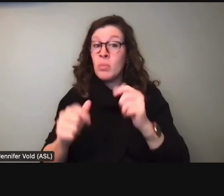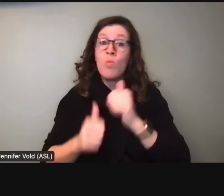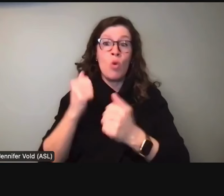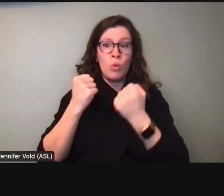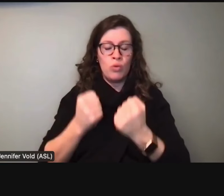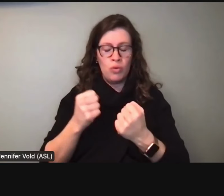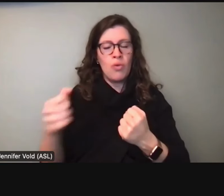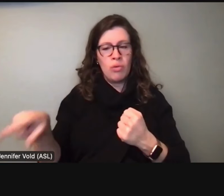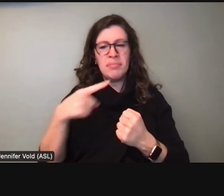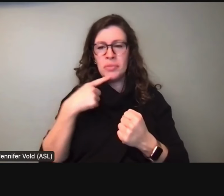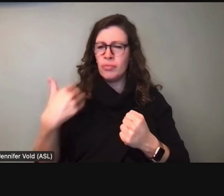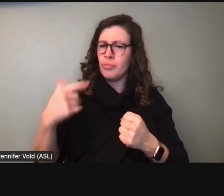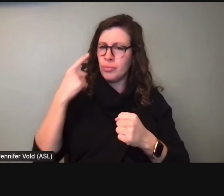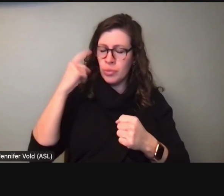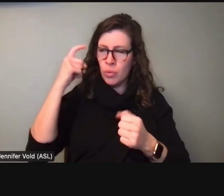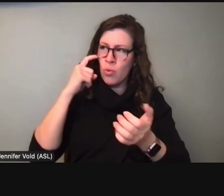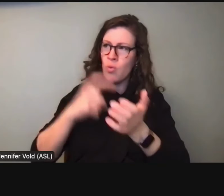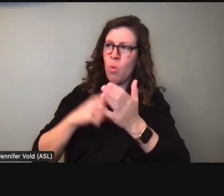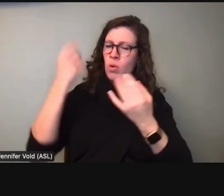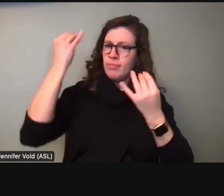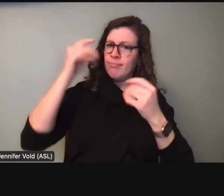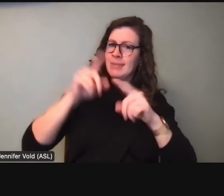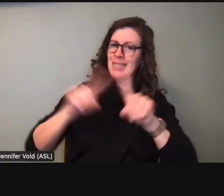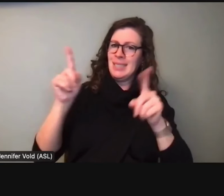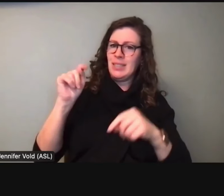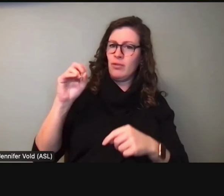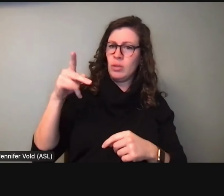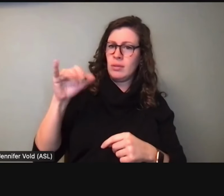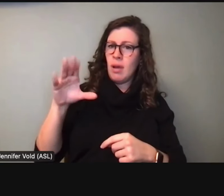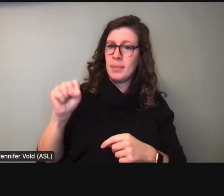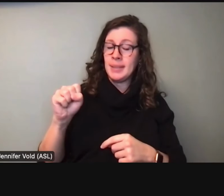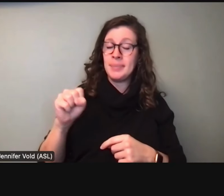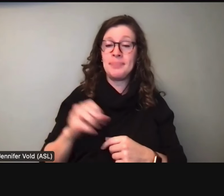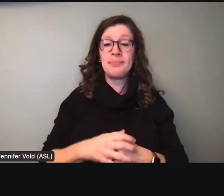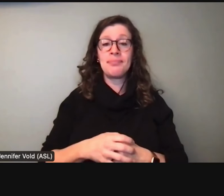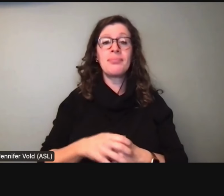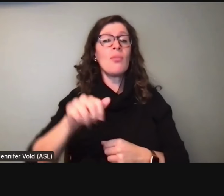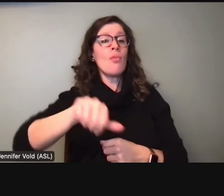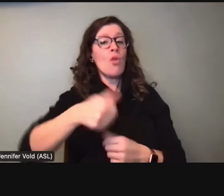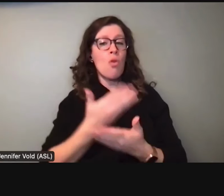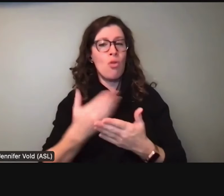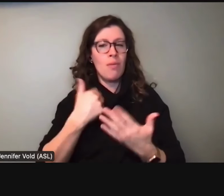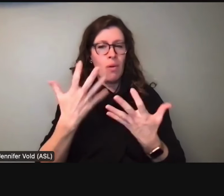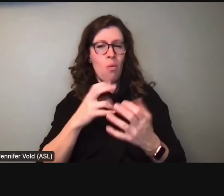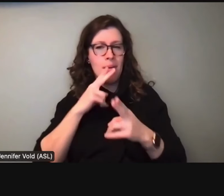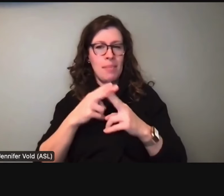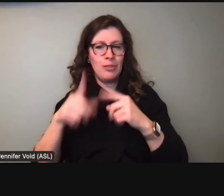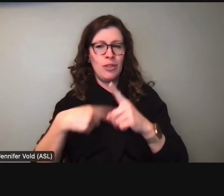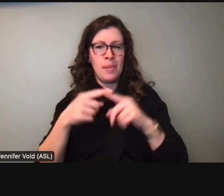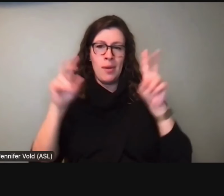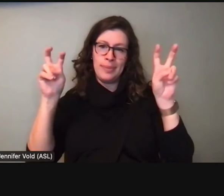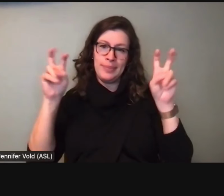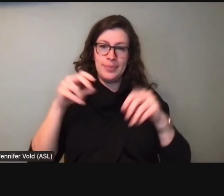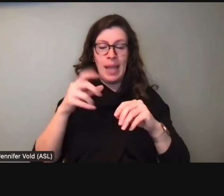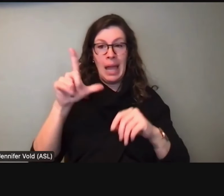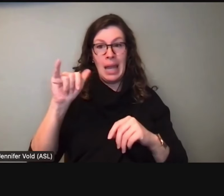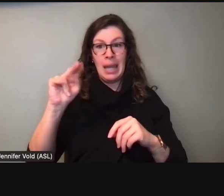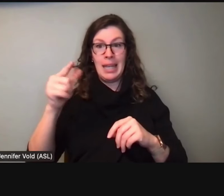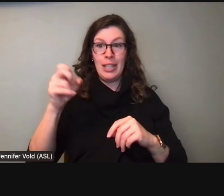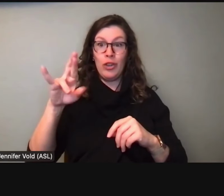mind. And another quality that I want to point out about this lingering of stories